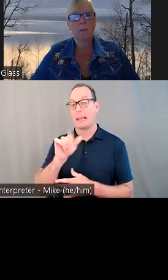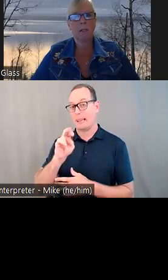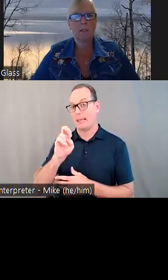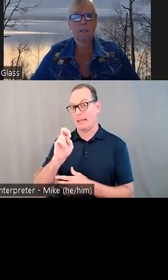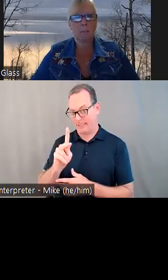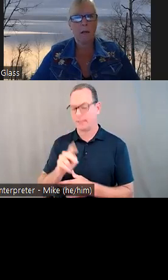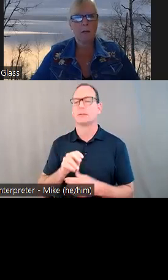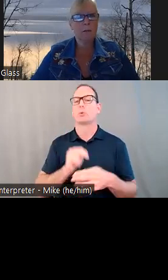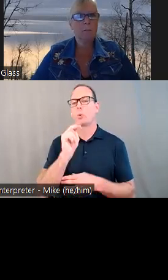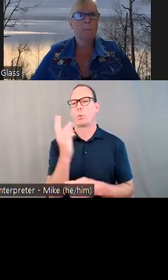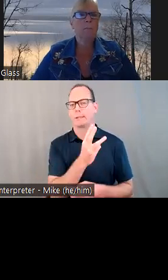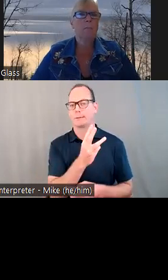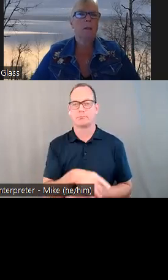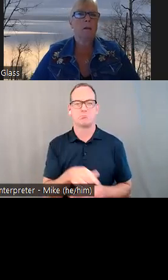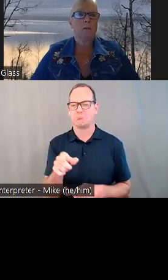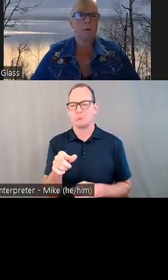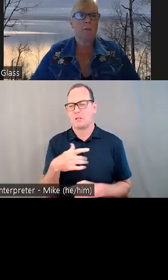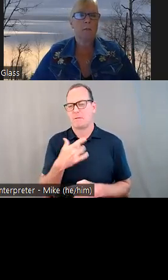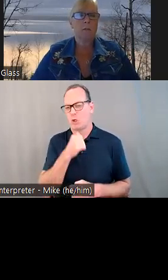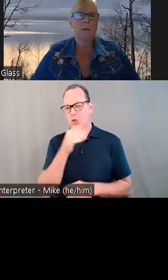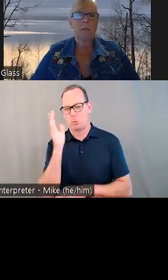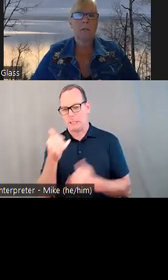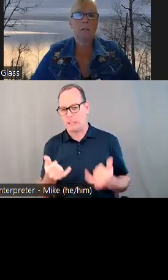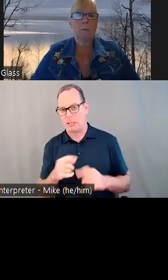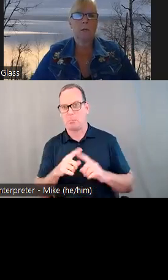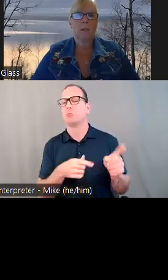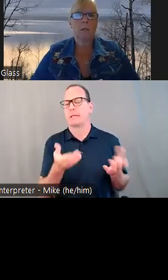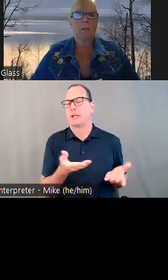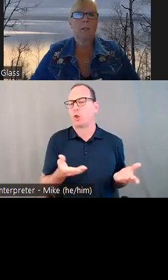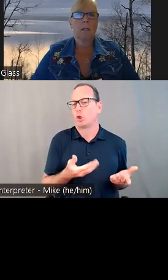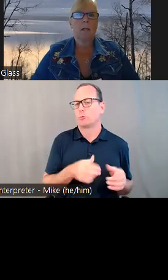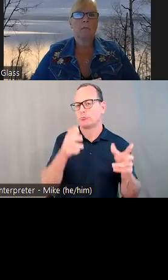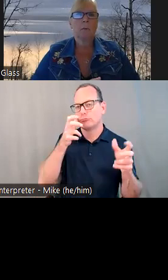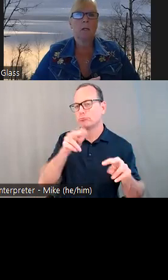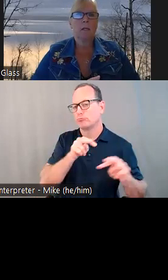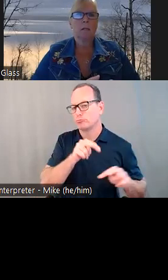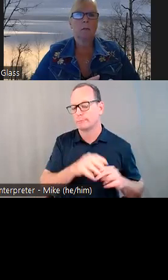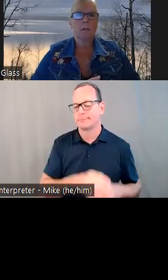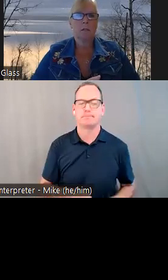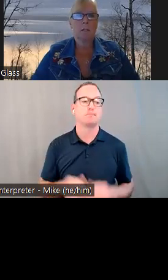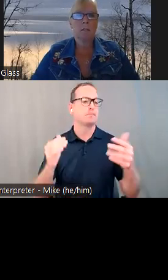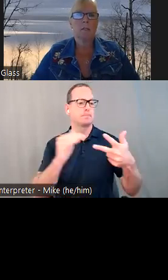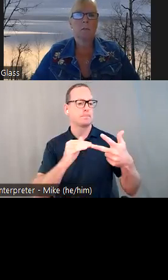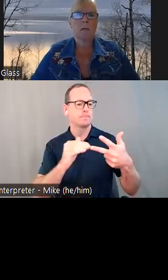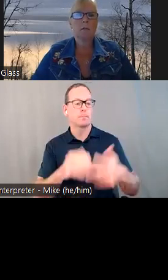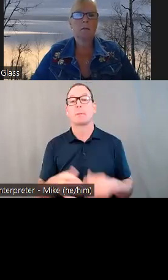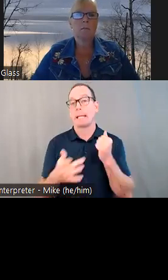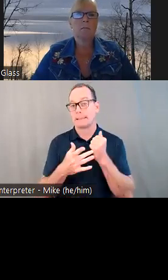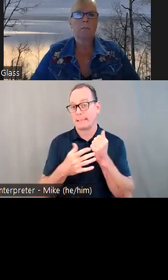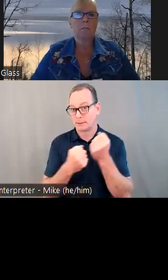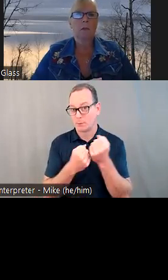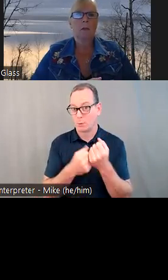but we're glad she's in the background. Of course, we do have tech support today from Contact North, and Stacy is with